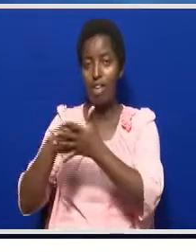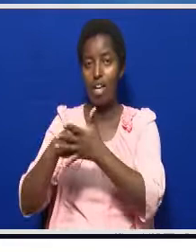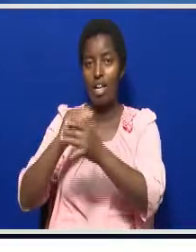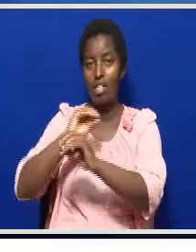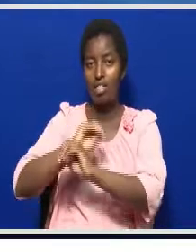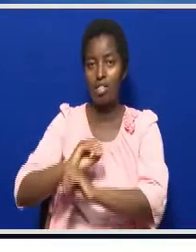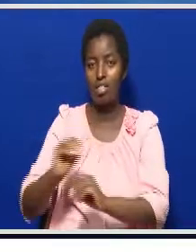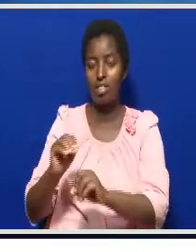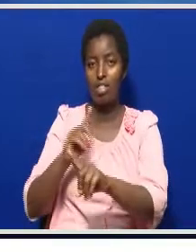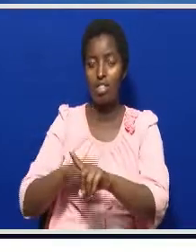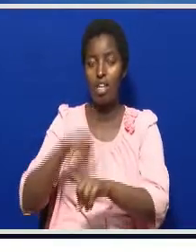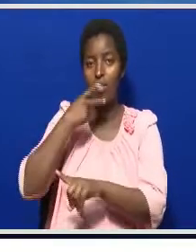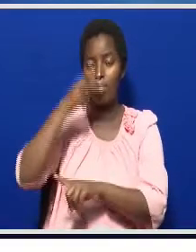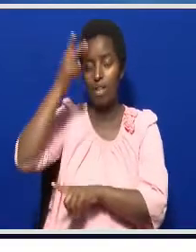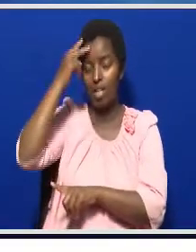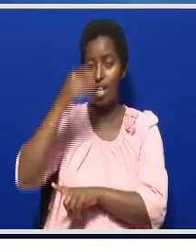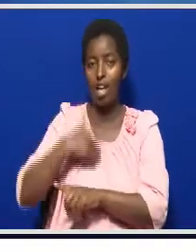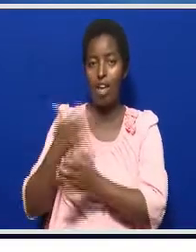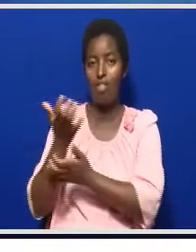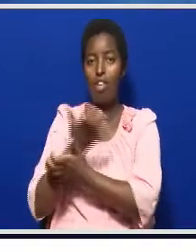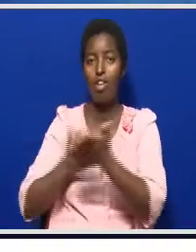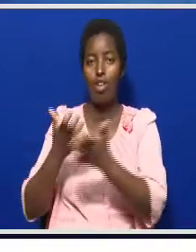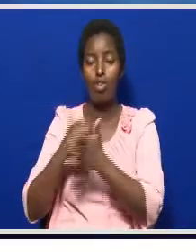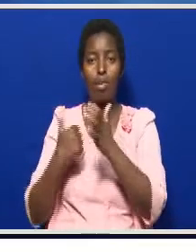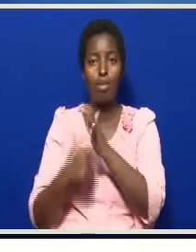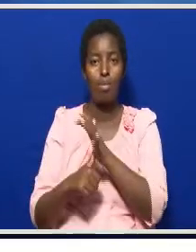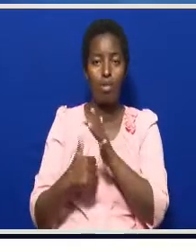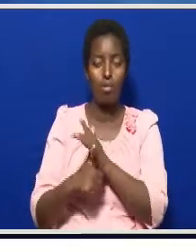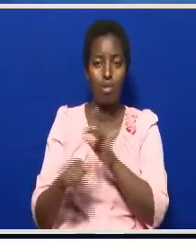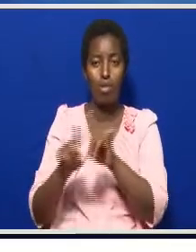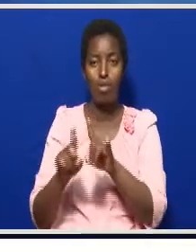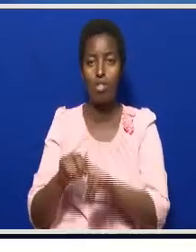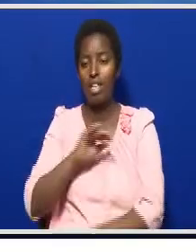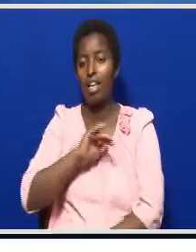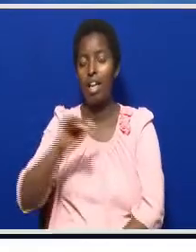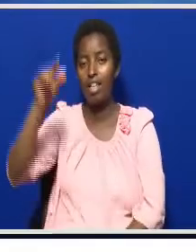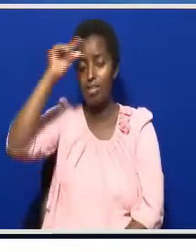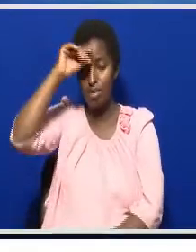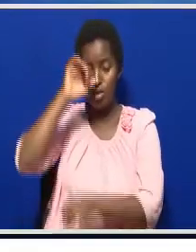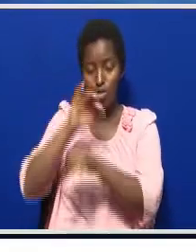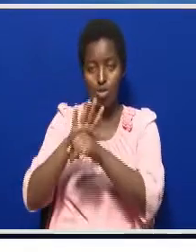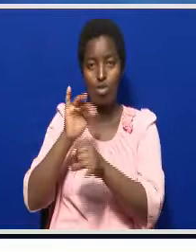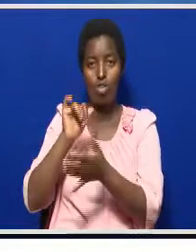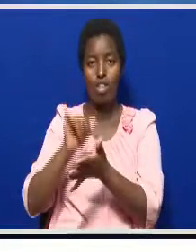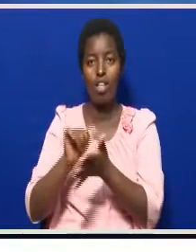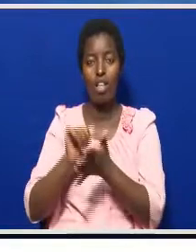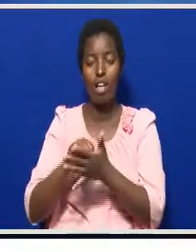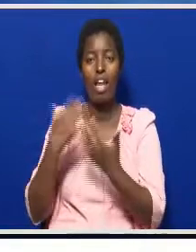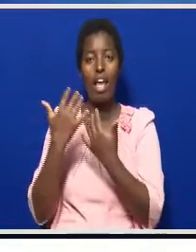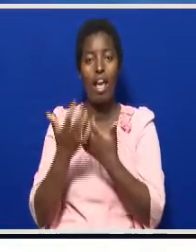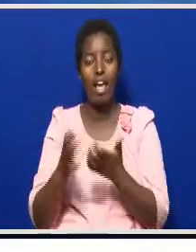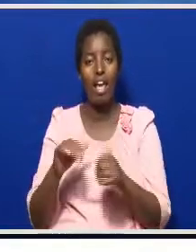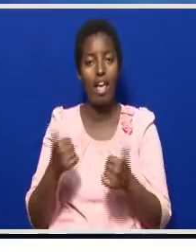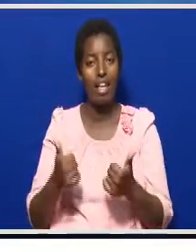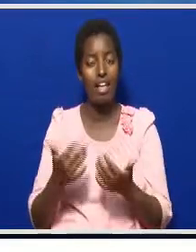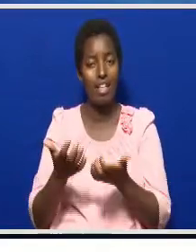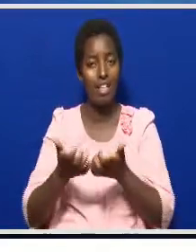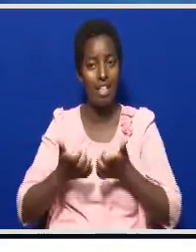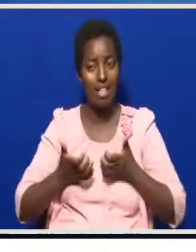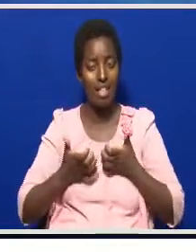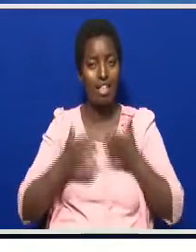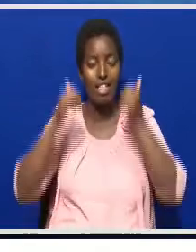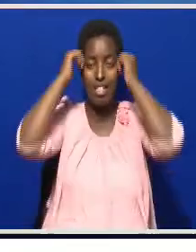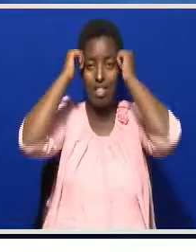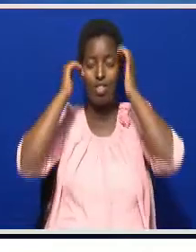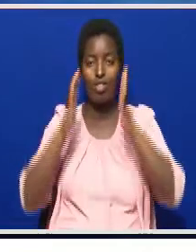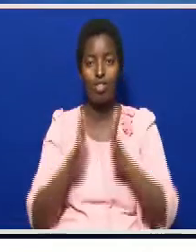as parents face hard economic times. Ms. Gitau called on the government to ensure that any needy student who turns up in school for the